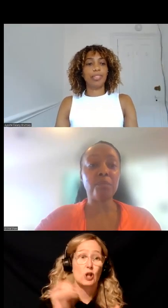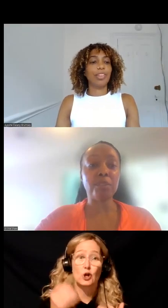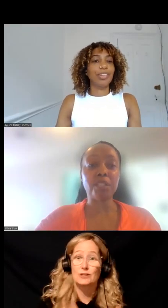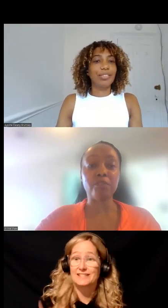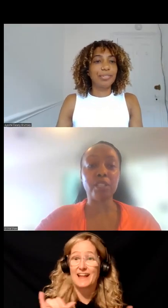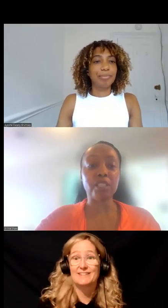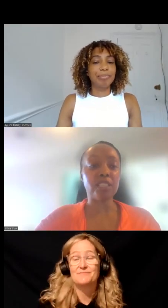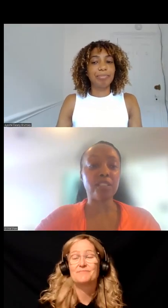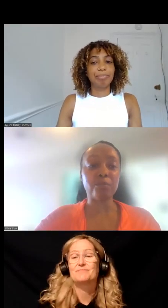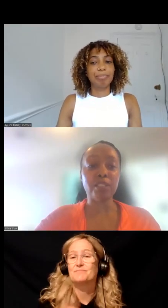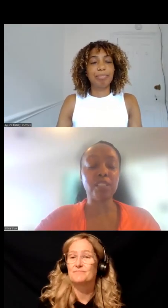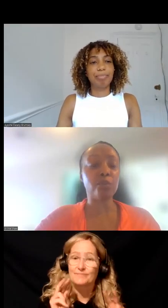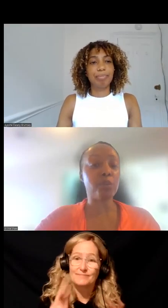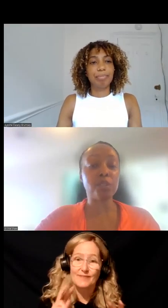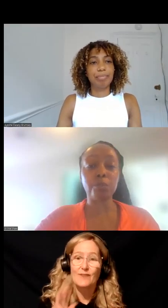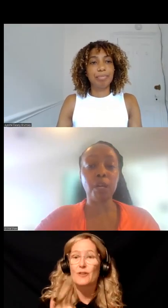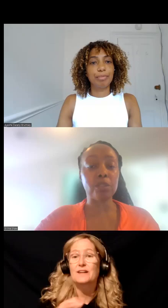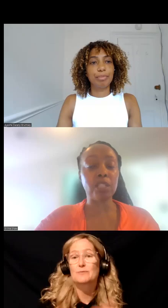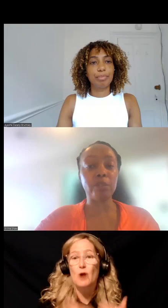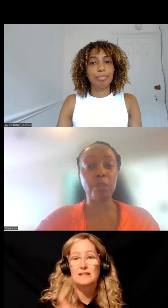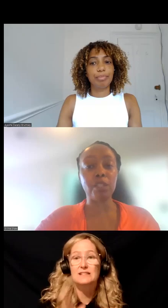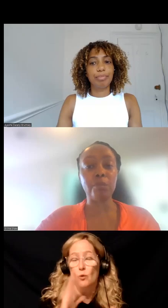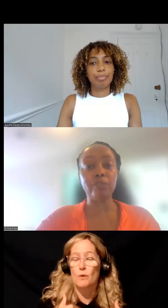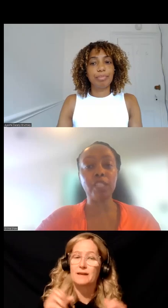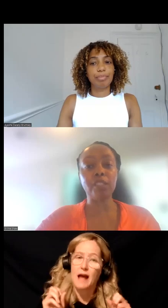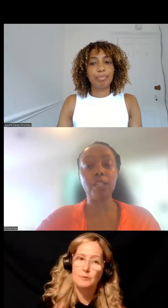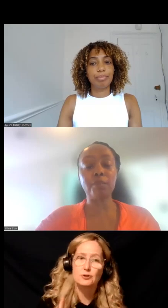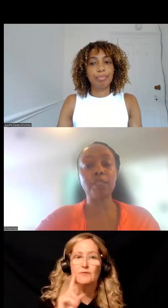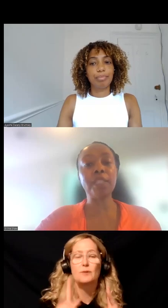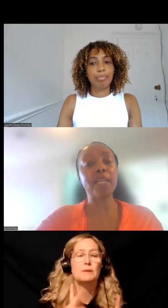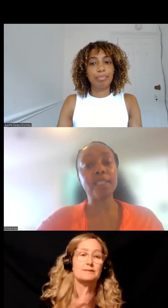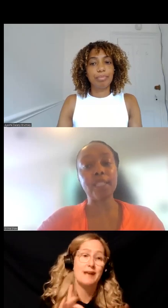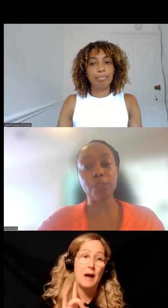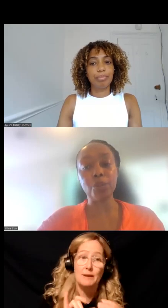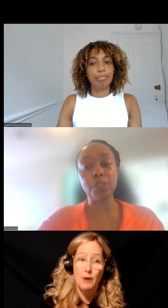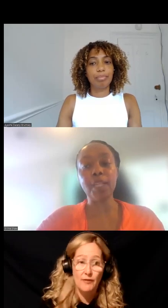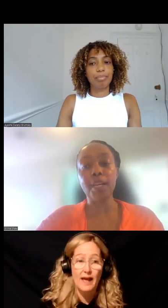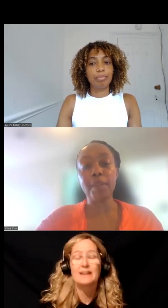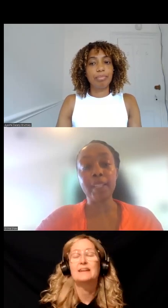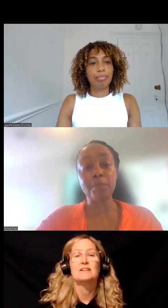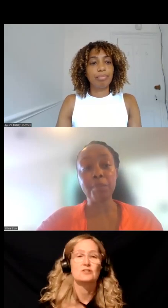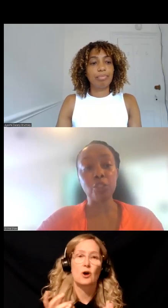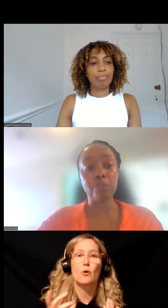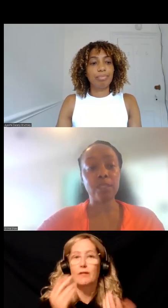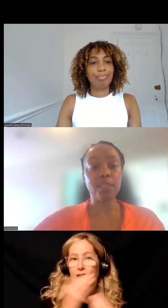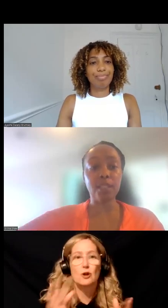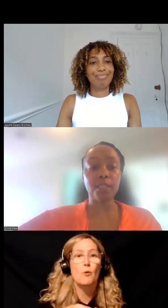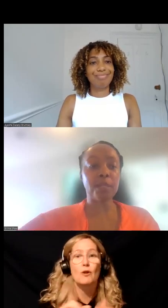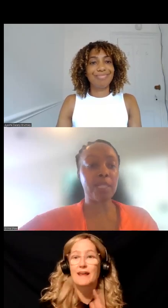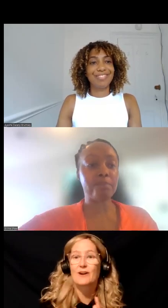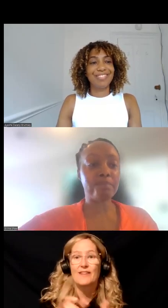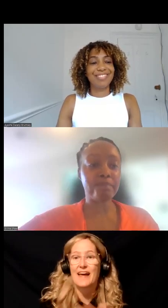So we're looking forward to this iterative process. There will still be opportunity for public comment for these documents, and stay tuned. And that's my major